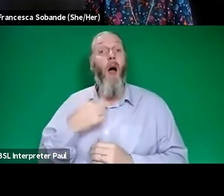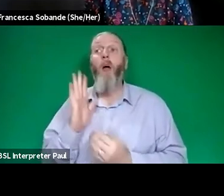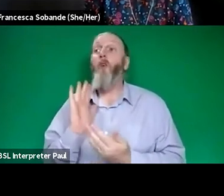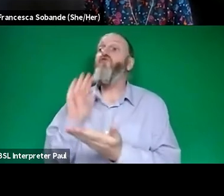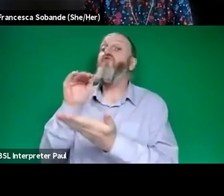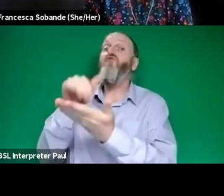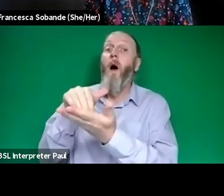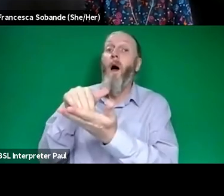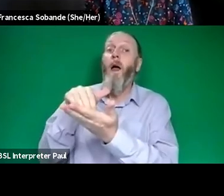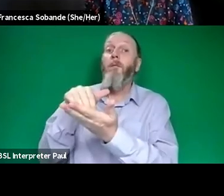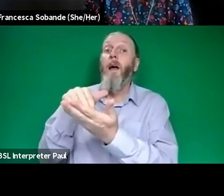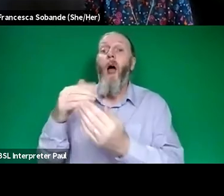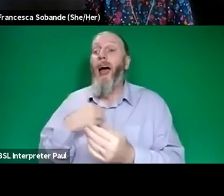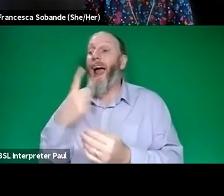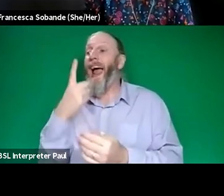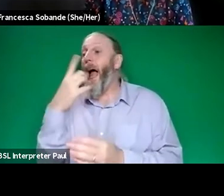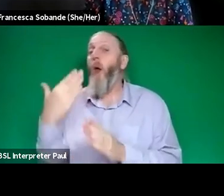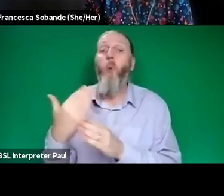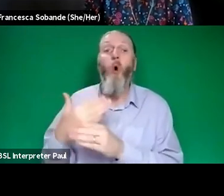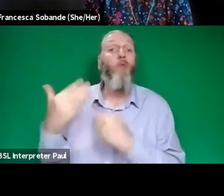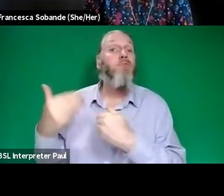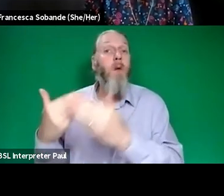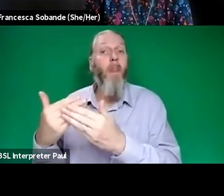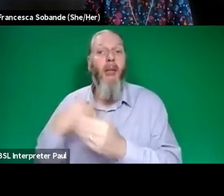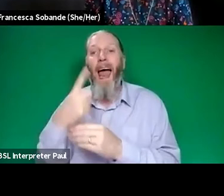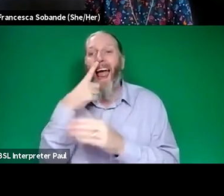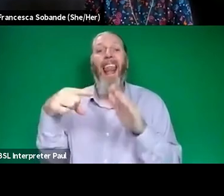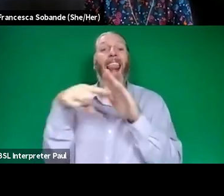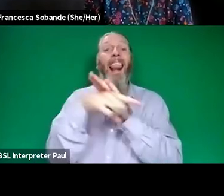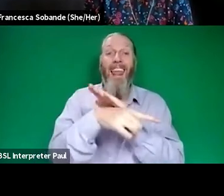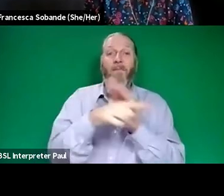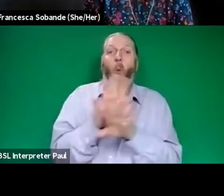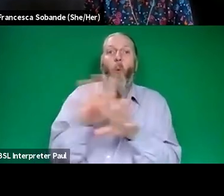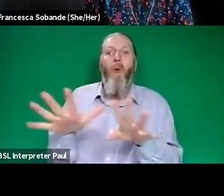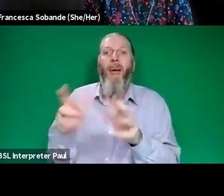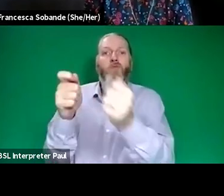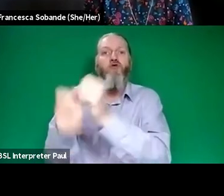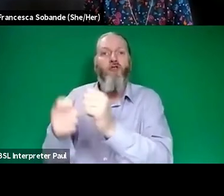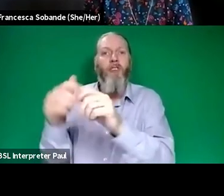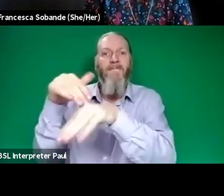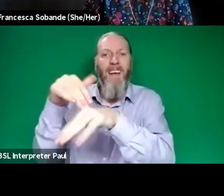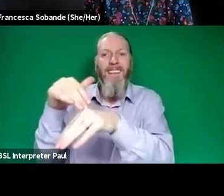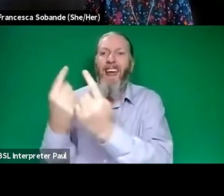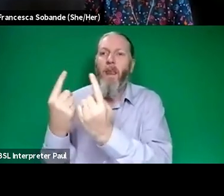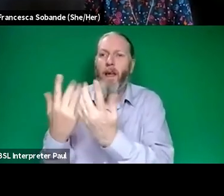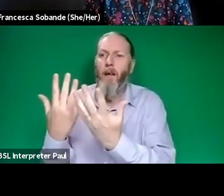actually just, you know? So I definitely agree that the concept of accountability and